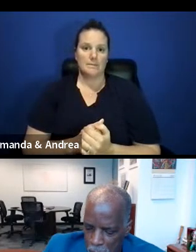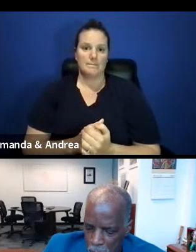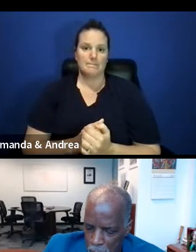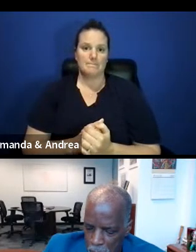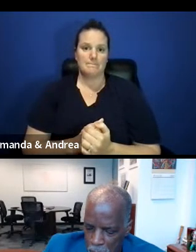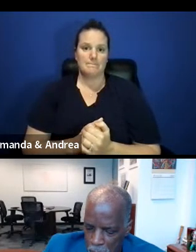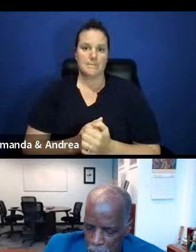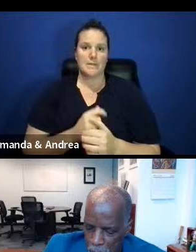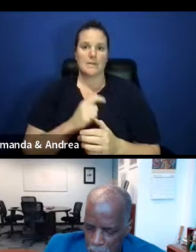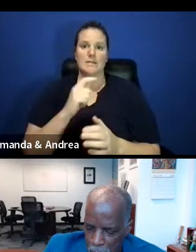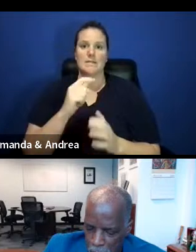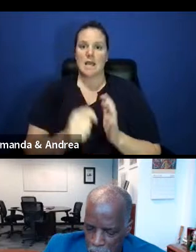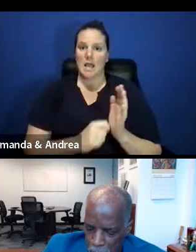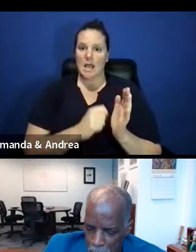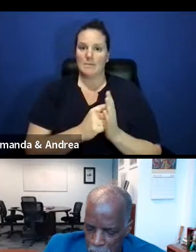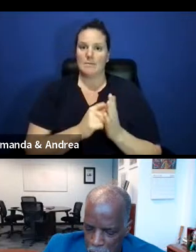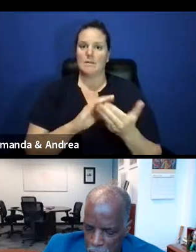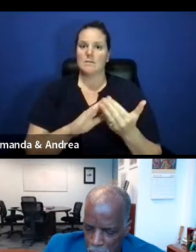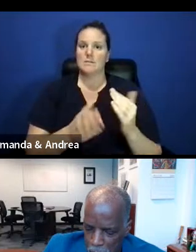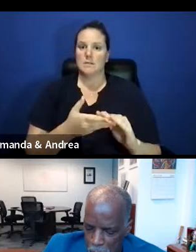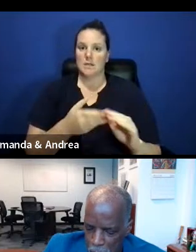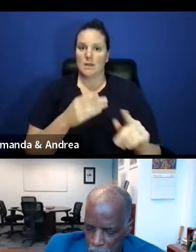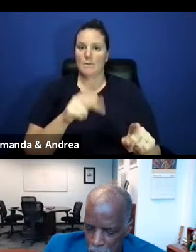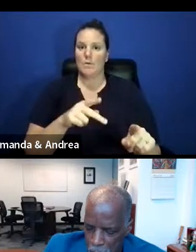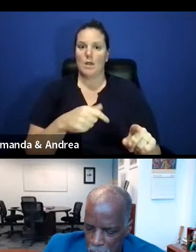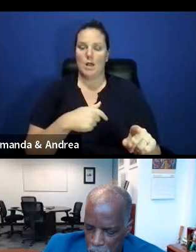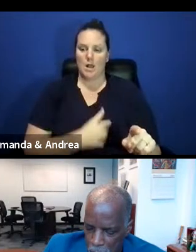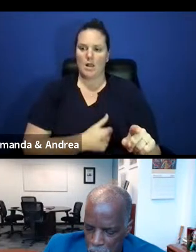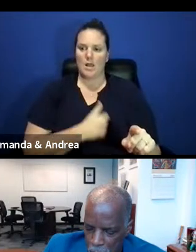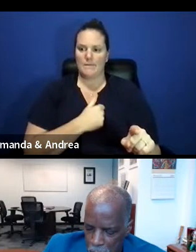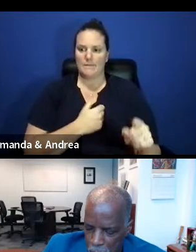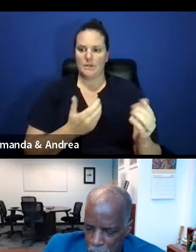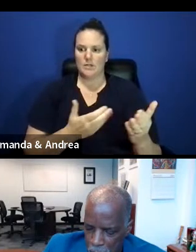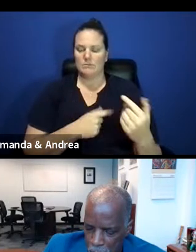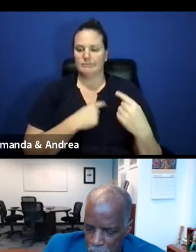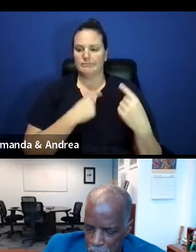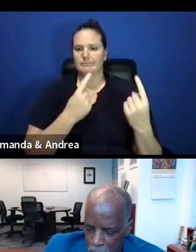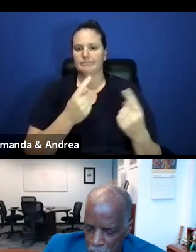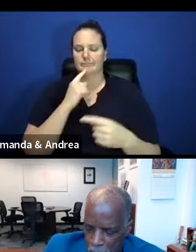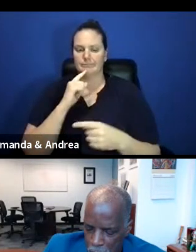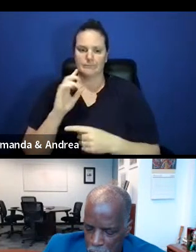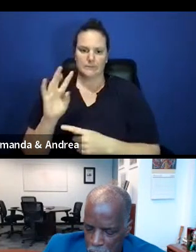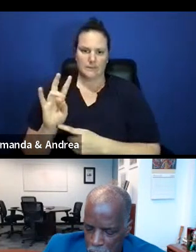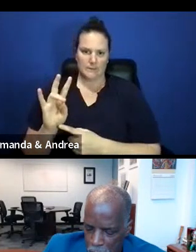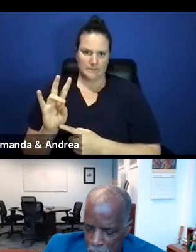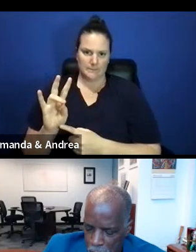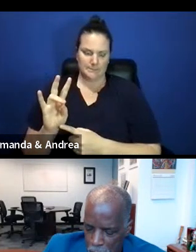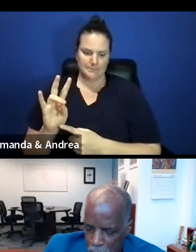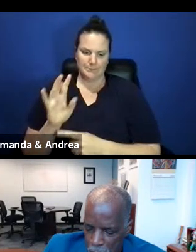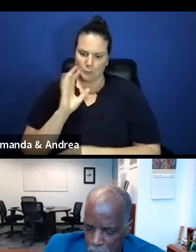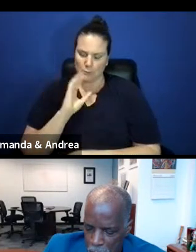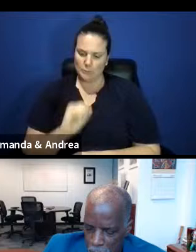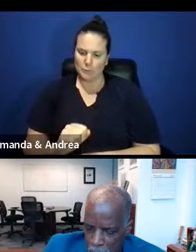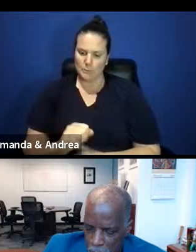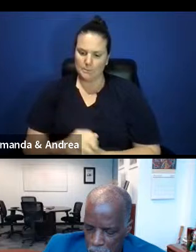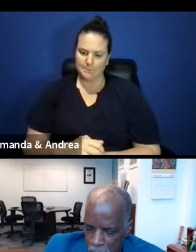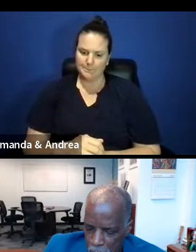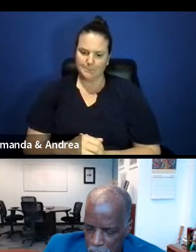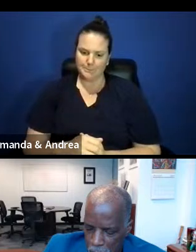time in the city of Portland, and I've lived here ever since I was 7 years of age,